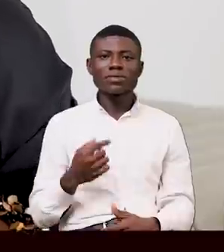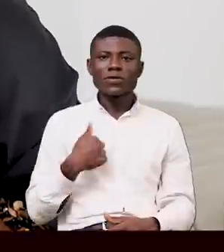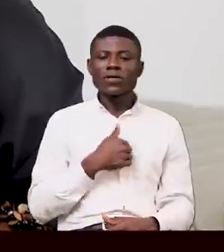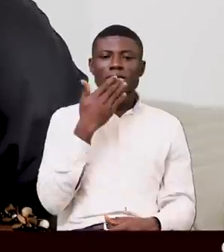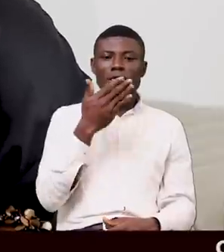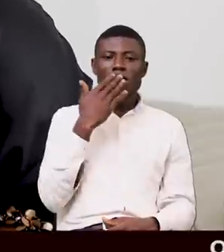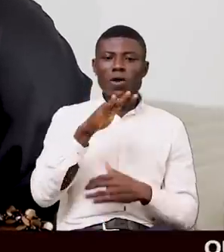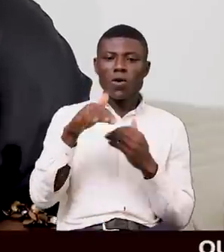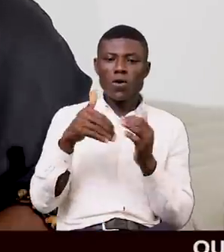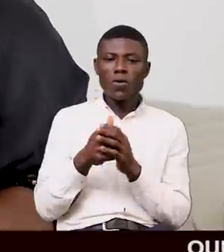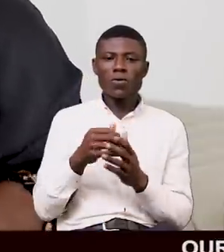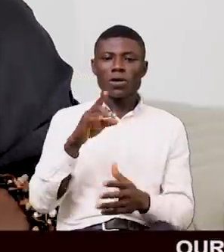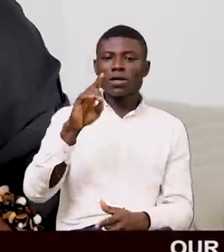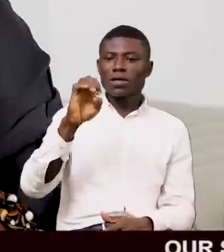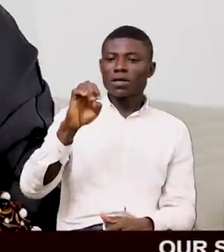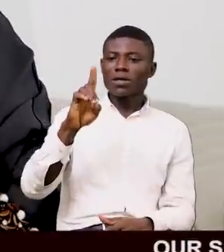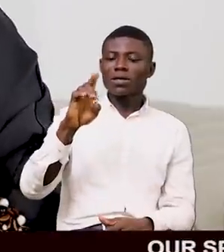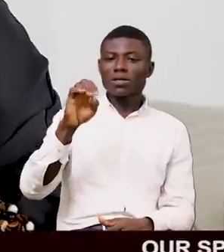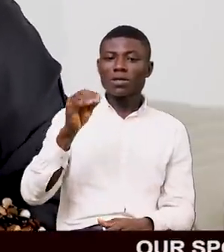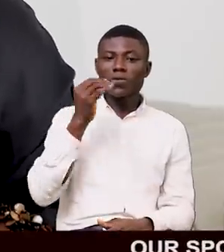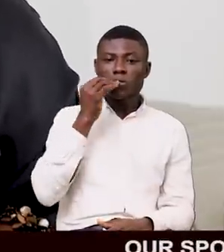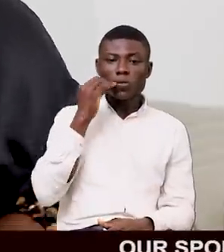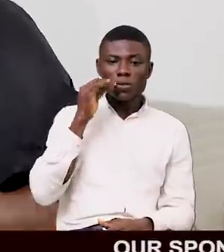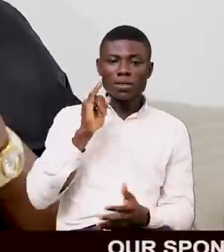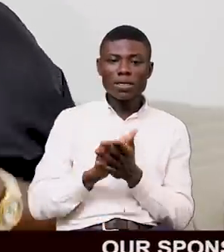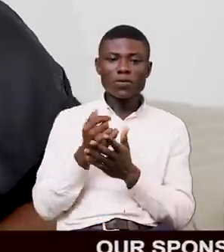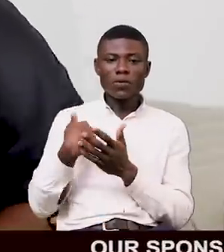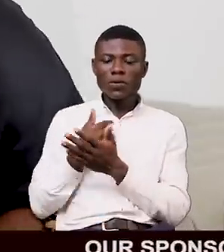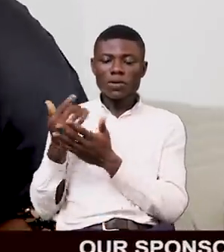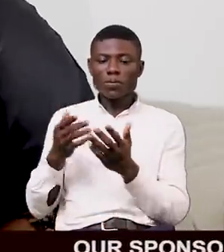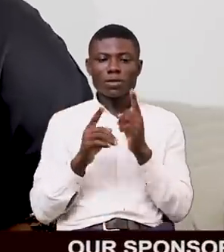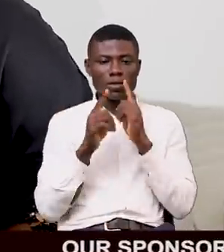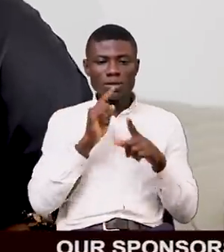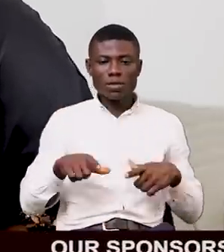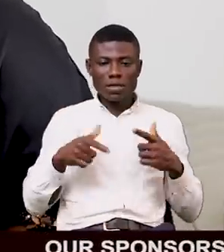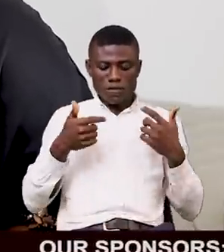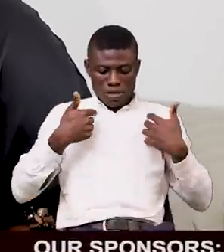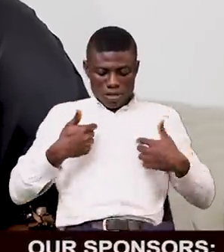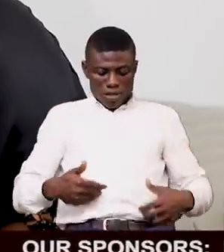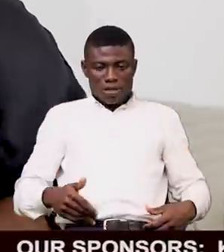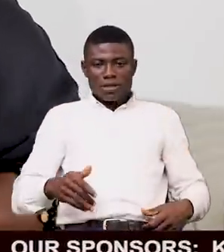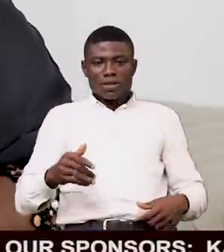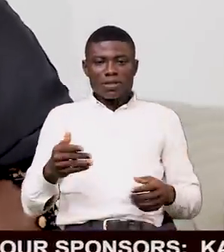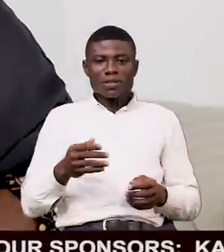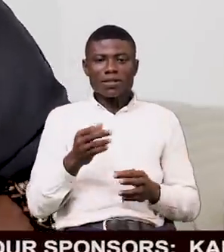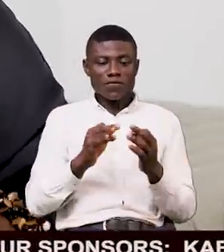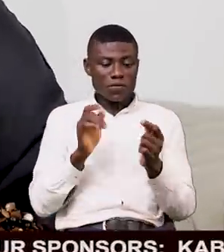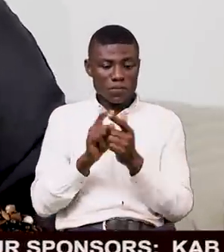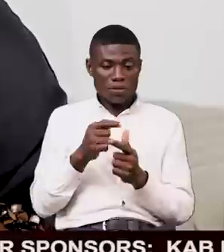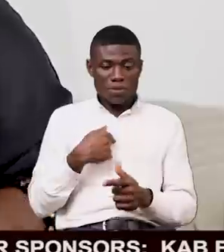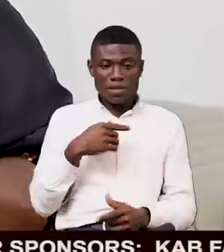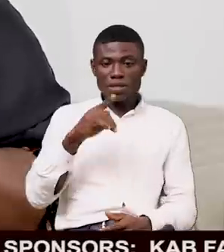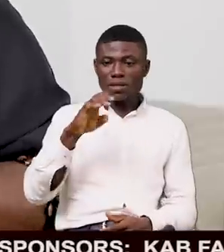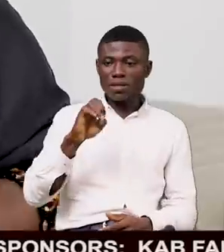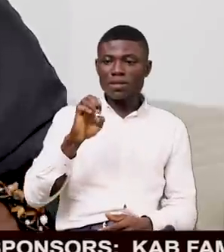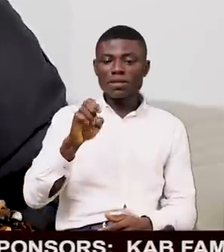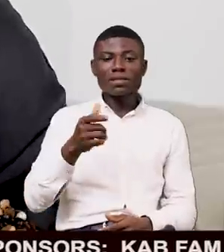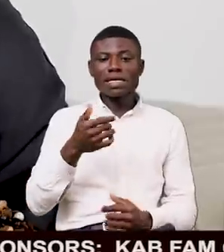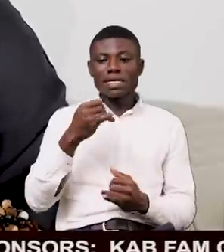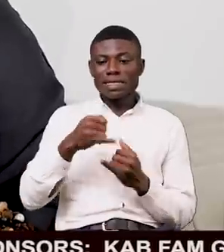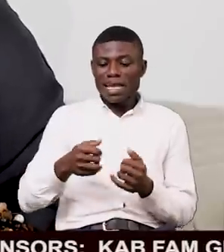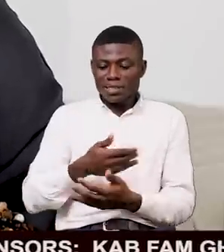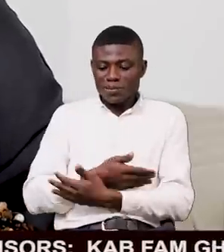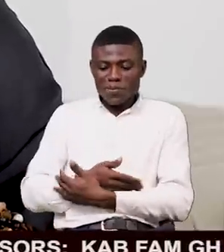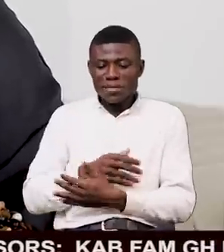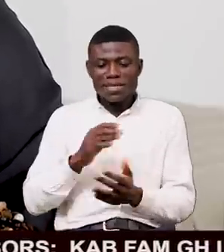Yeah, that's the this home and yeah, the talk life bro. The this classic Nashima Tade as always. We shall be the this classic. Catch a